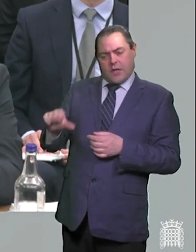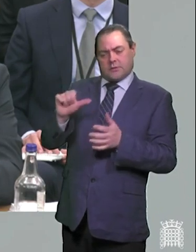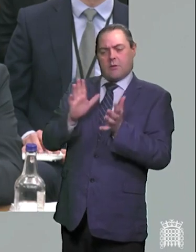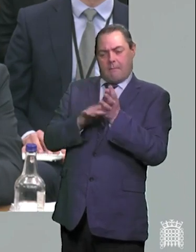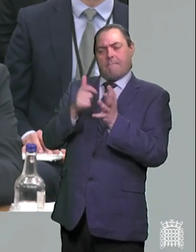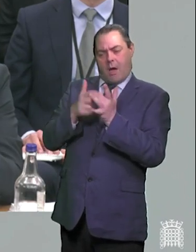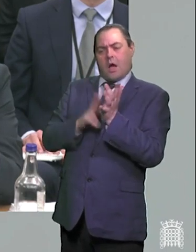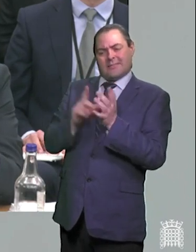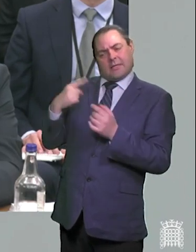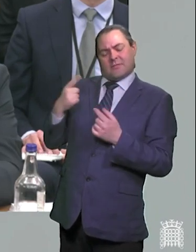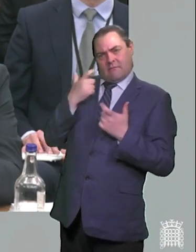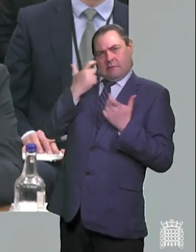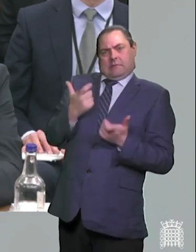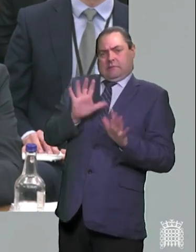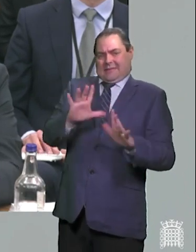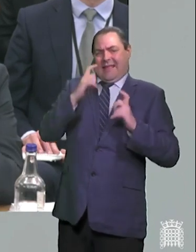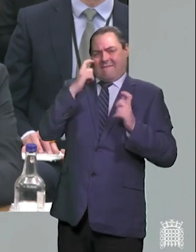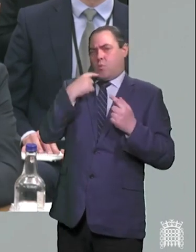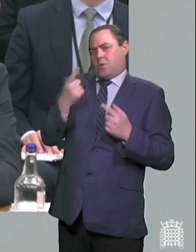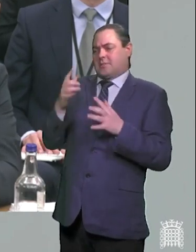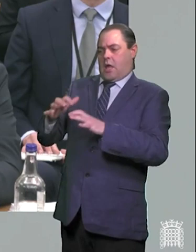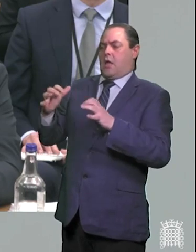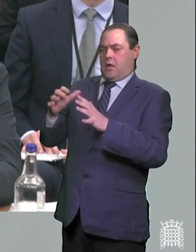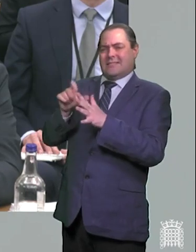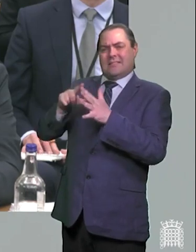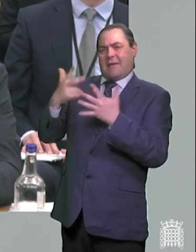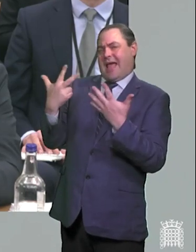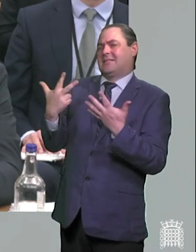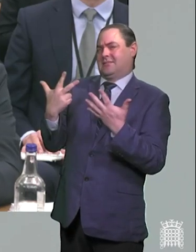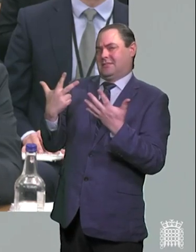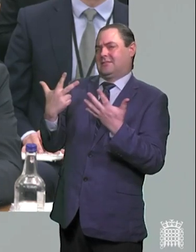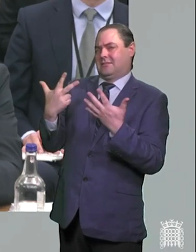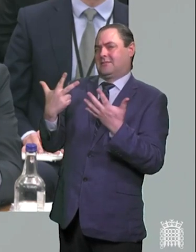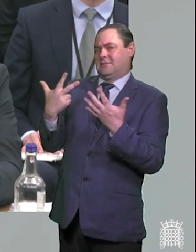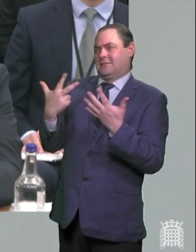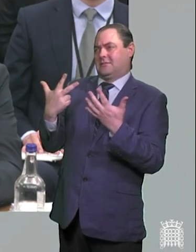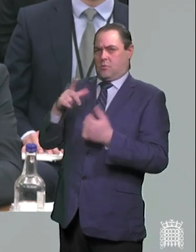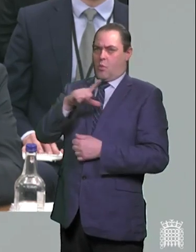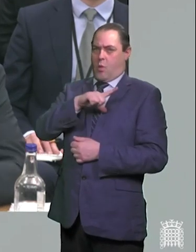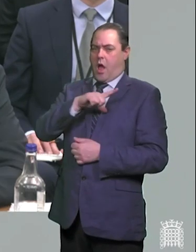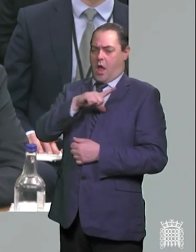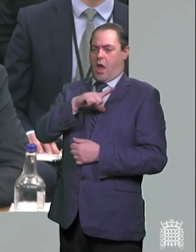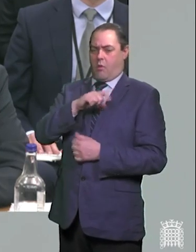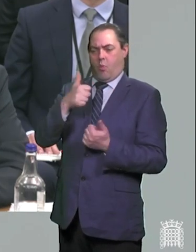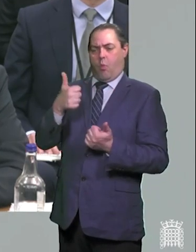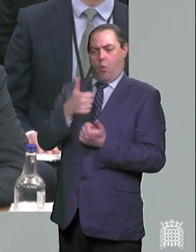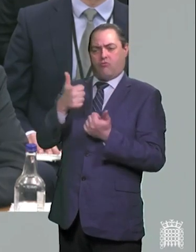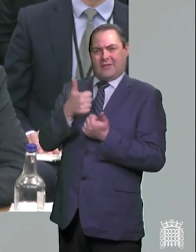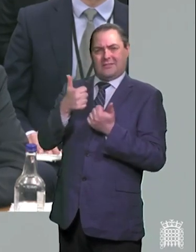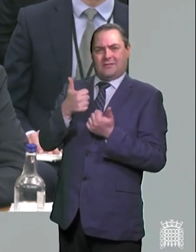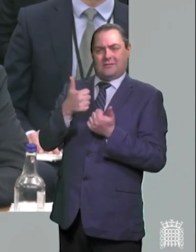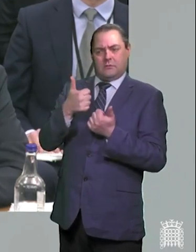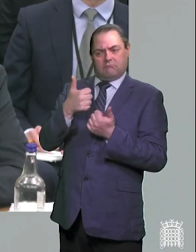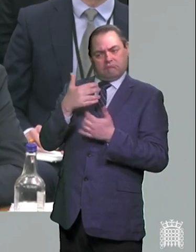was cautious about what I should say in the House on the 8th of December, because we'd already begun the process